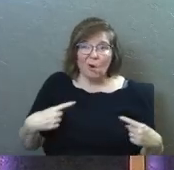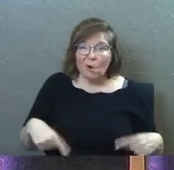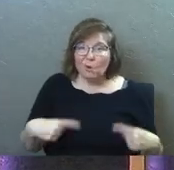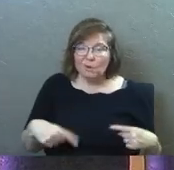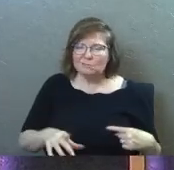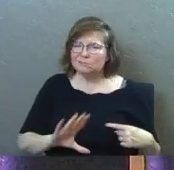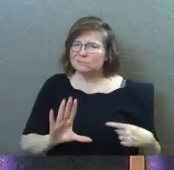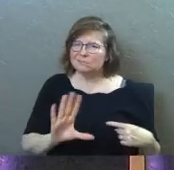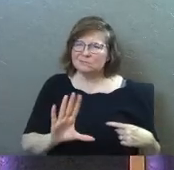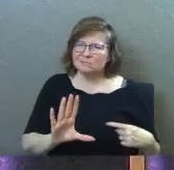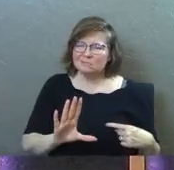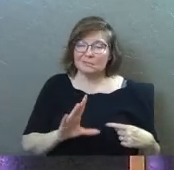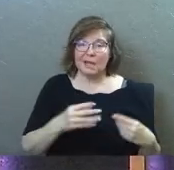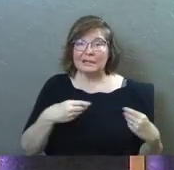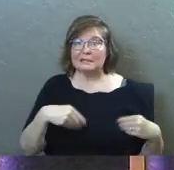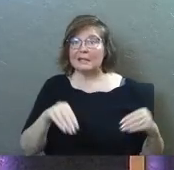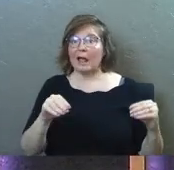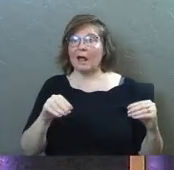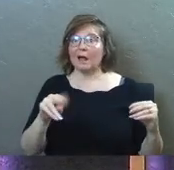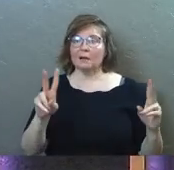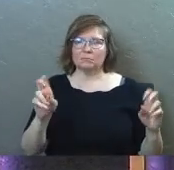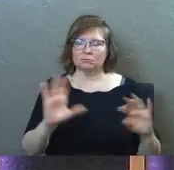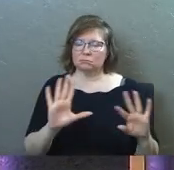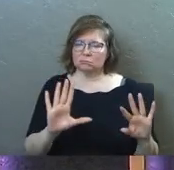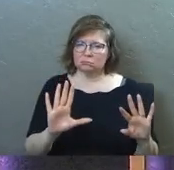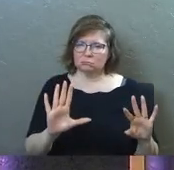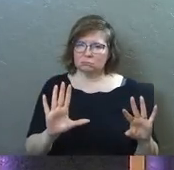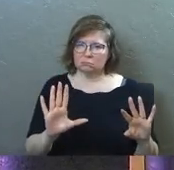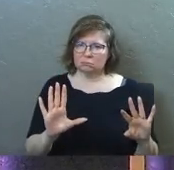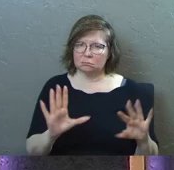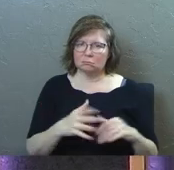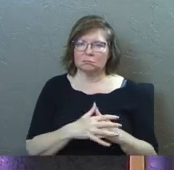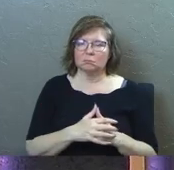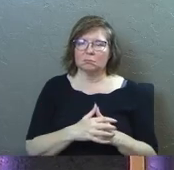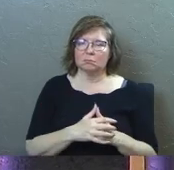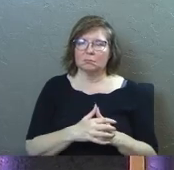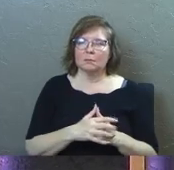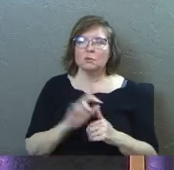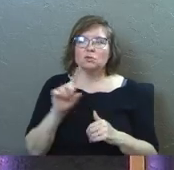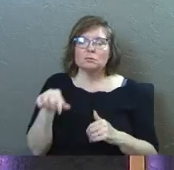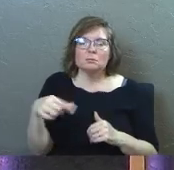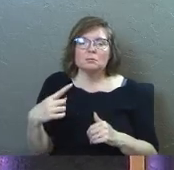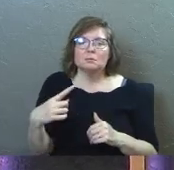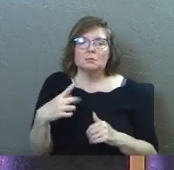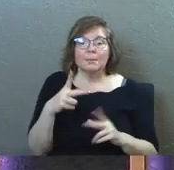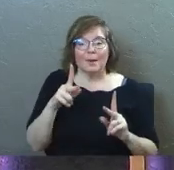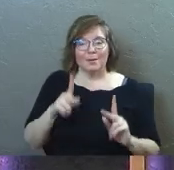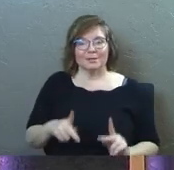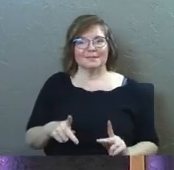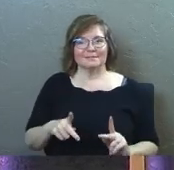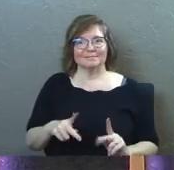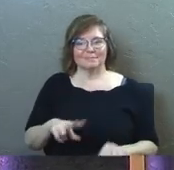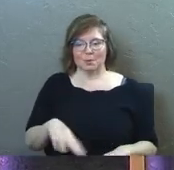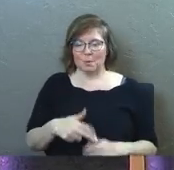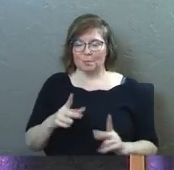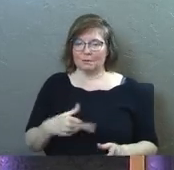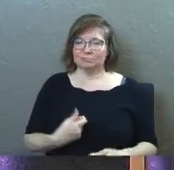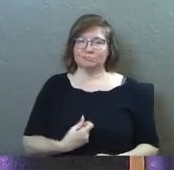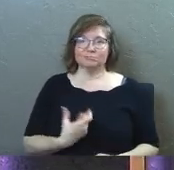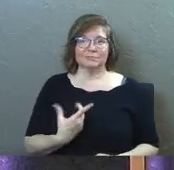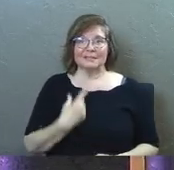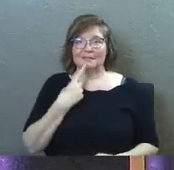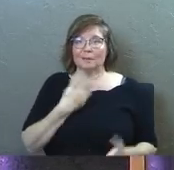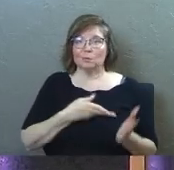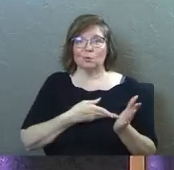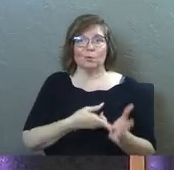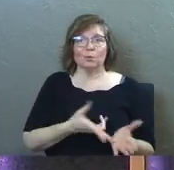somebody. You don't have to sell them. None of that. Just be a person. Tell them